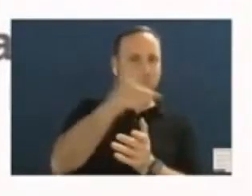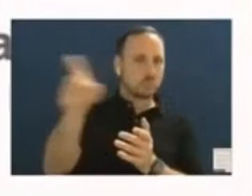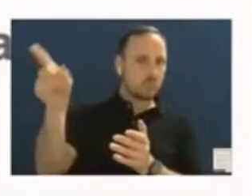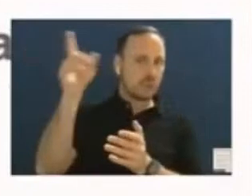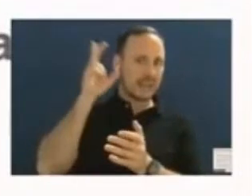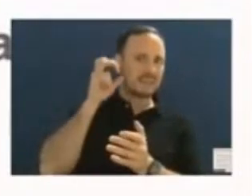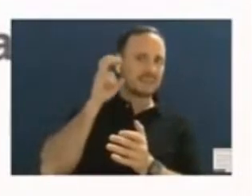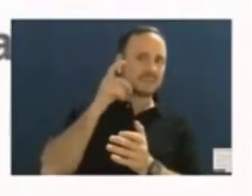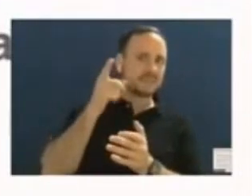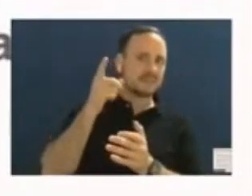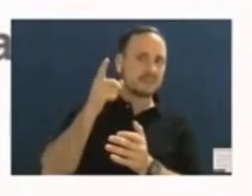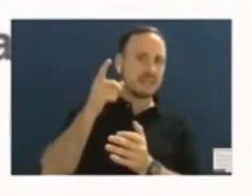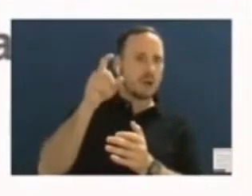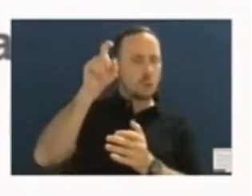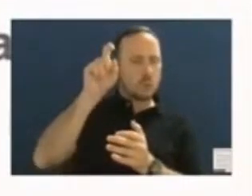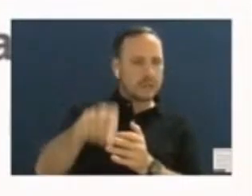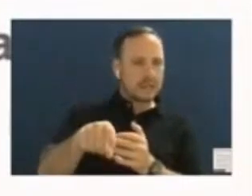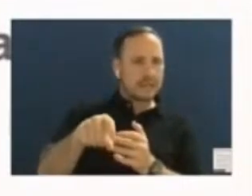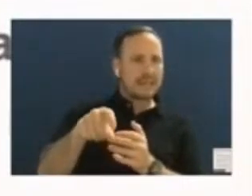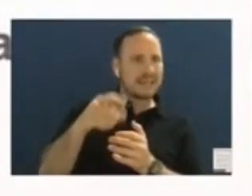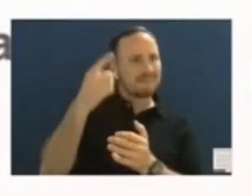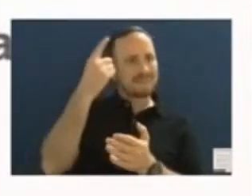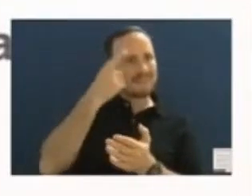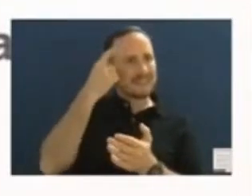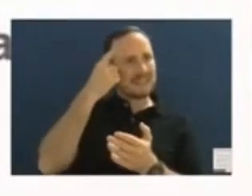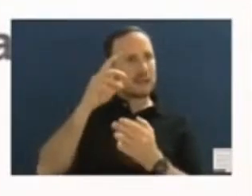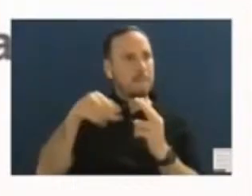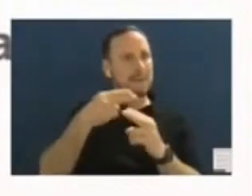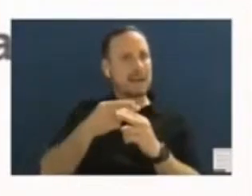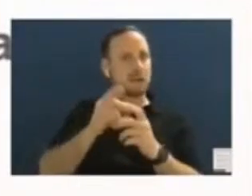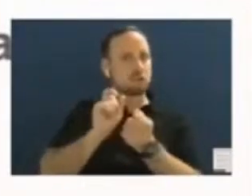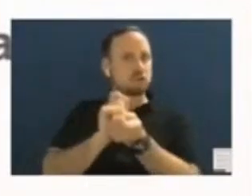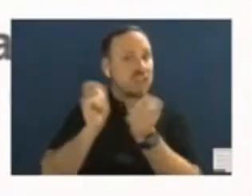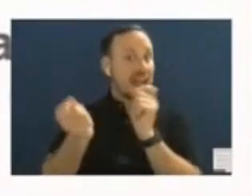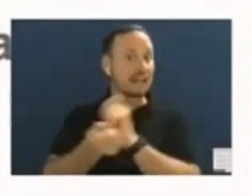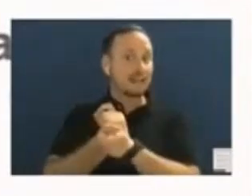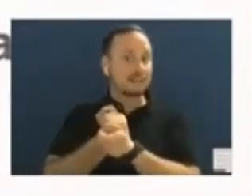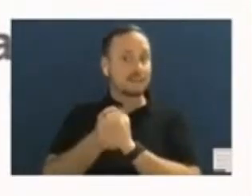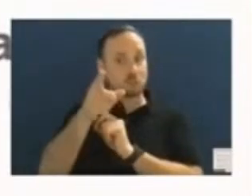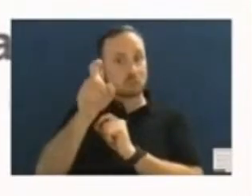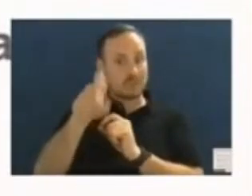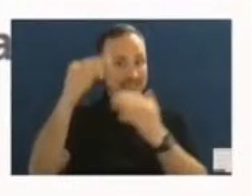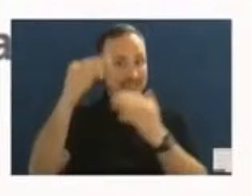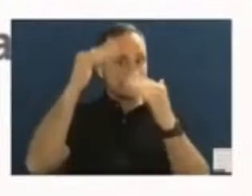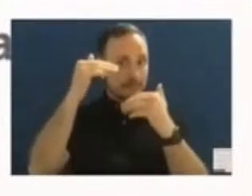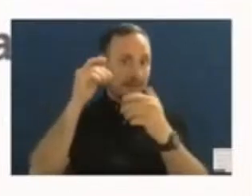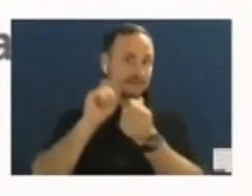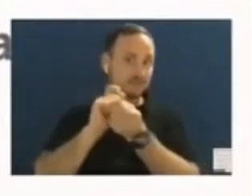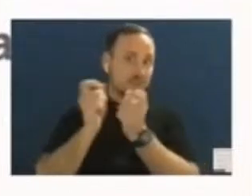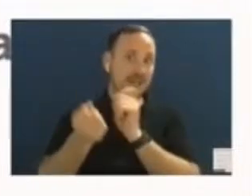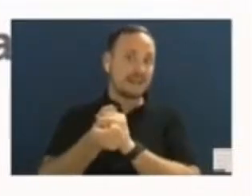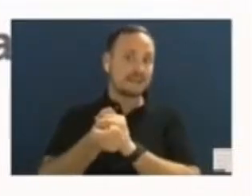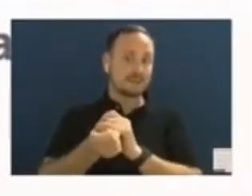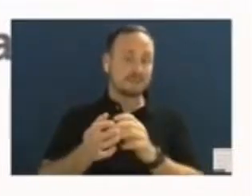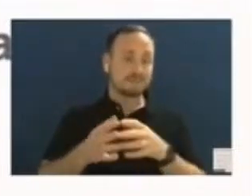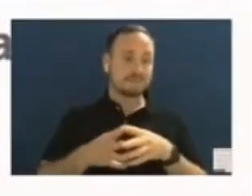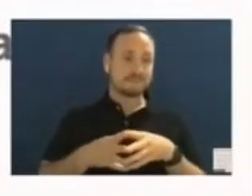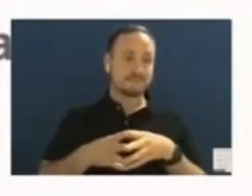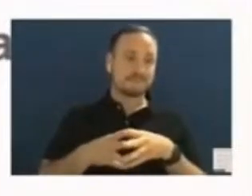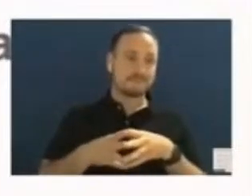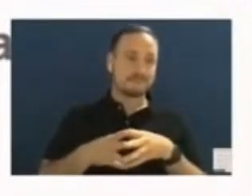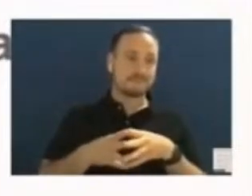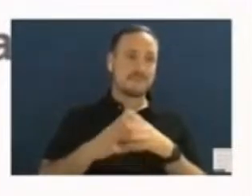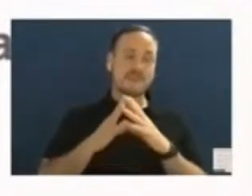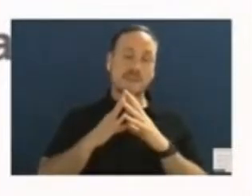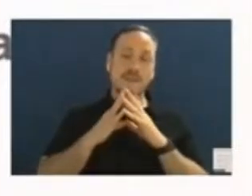we need to anticipate some change. But our principals are working around the clock to try to mitigate that and have various plan books or